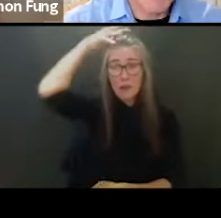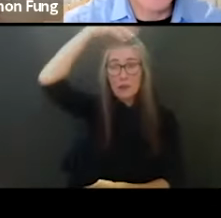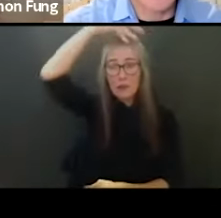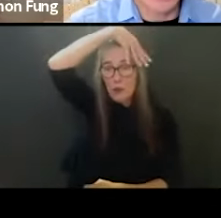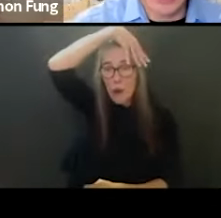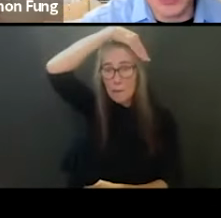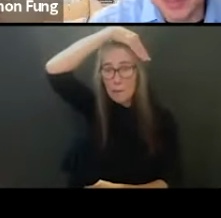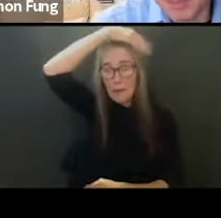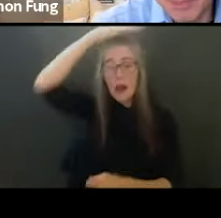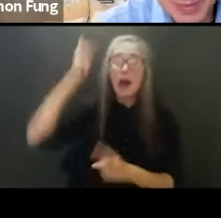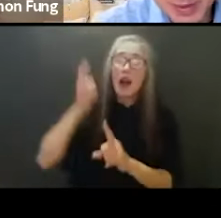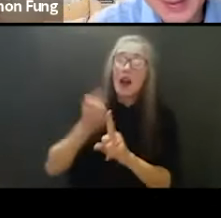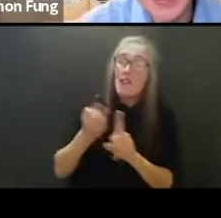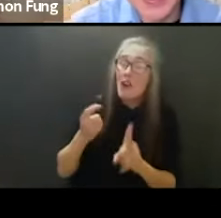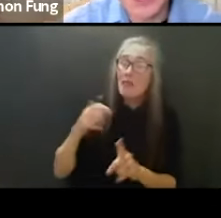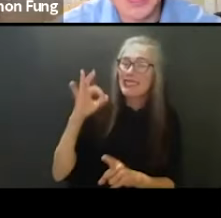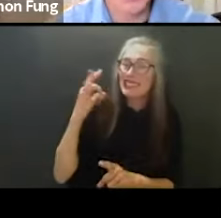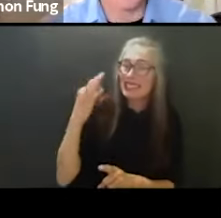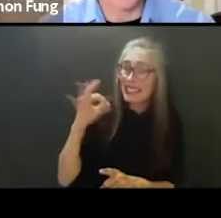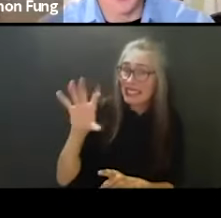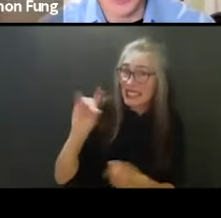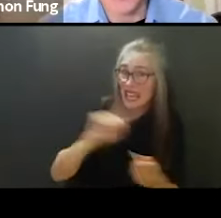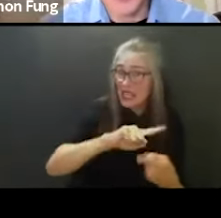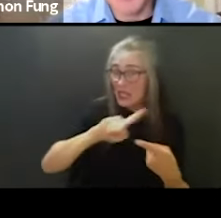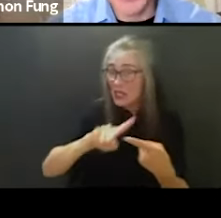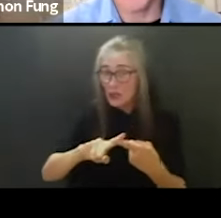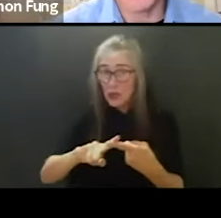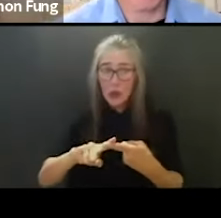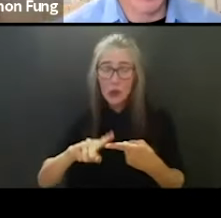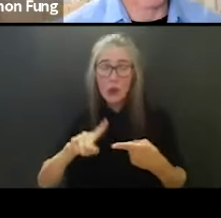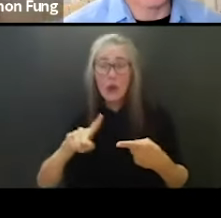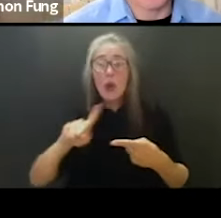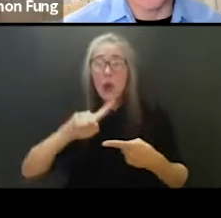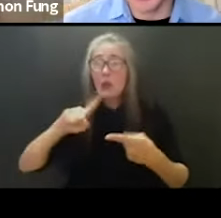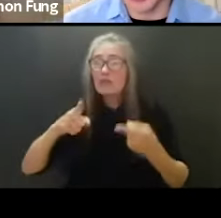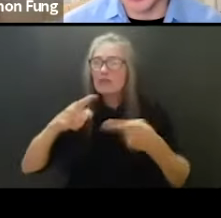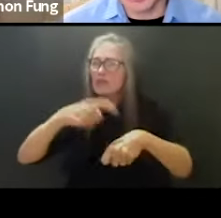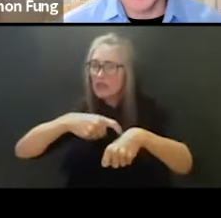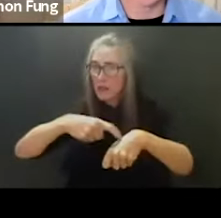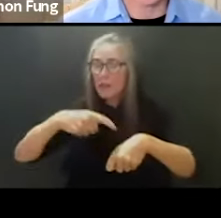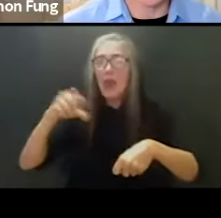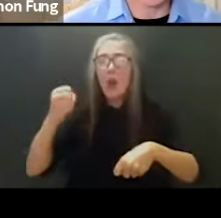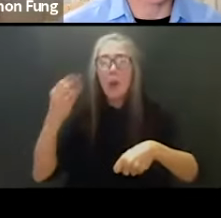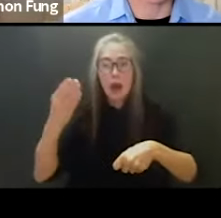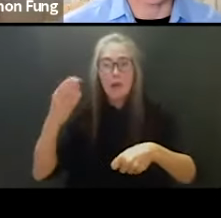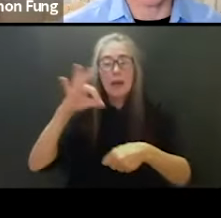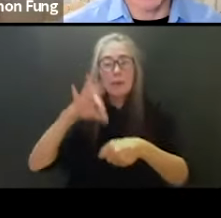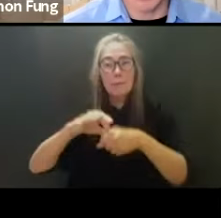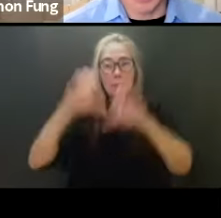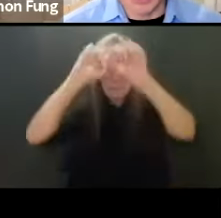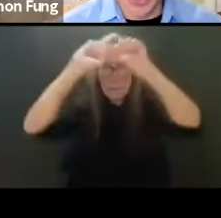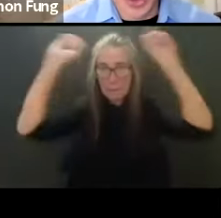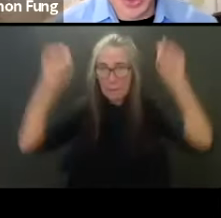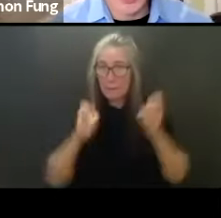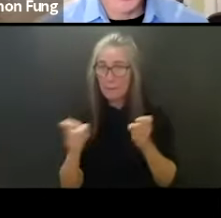Trump, many decades from maybe 1980, 1975, up to the Obama administration, the end of the second term of the